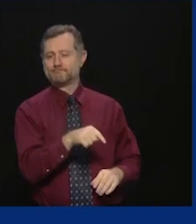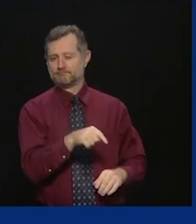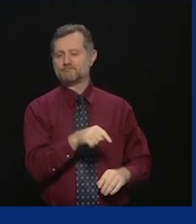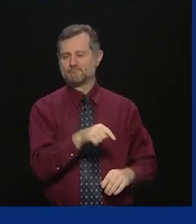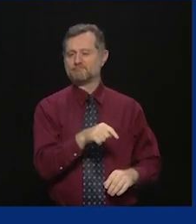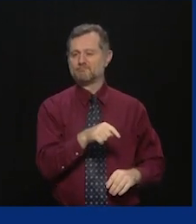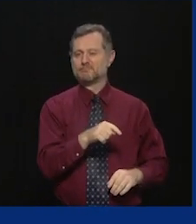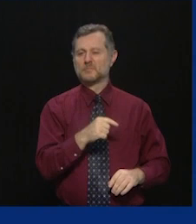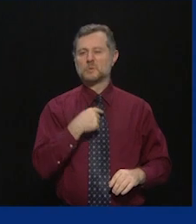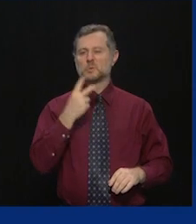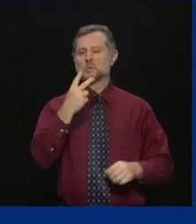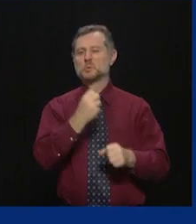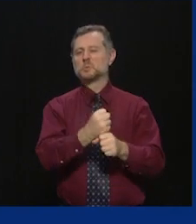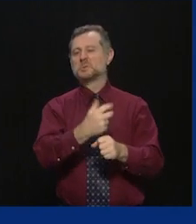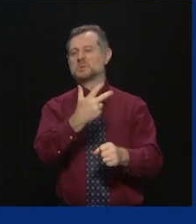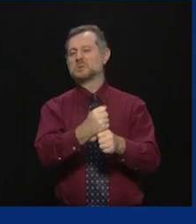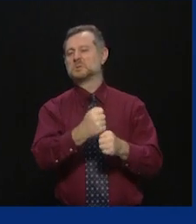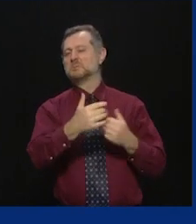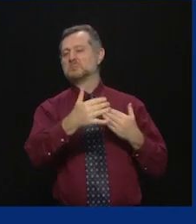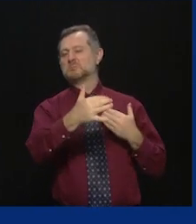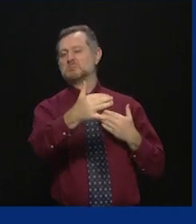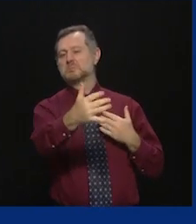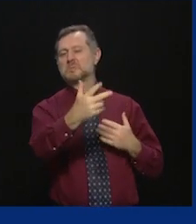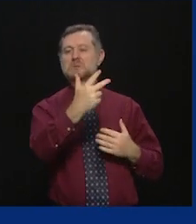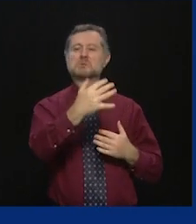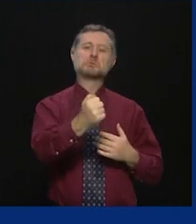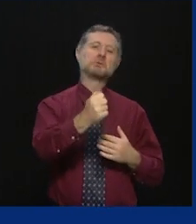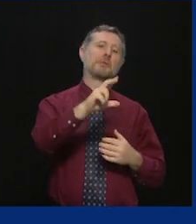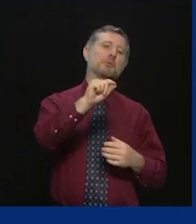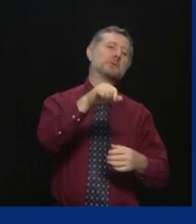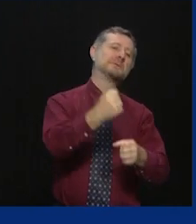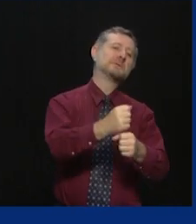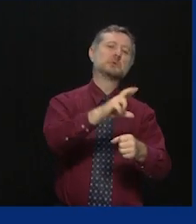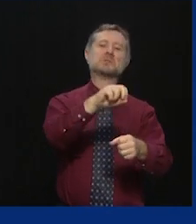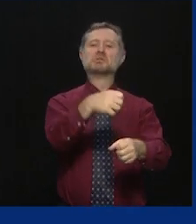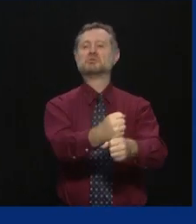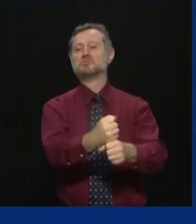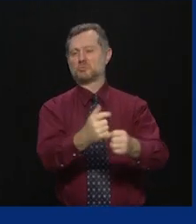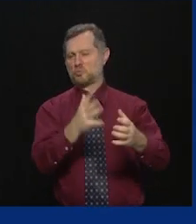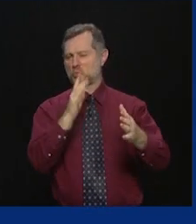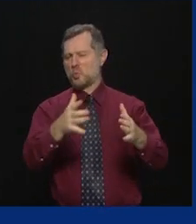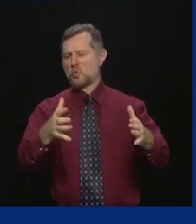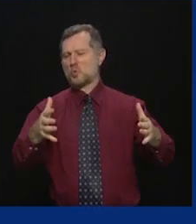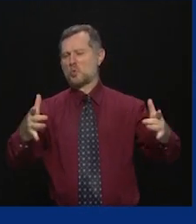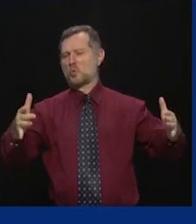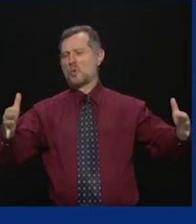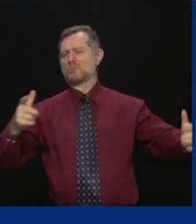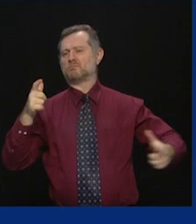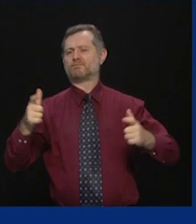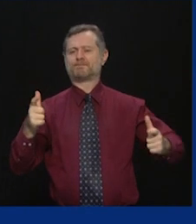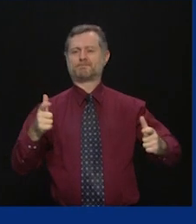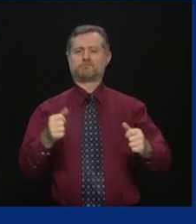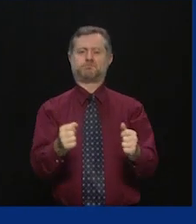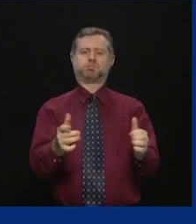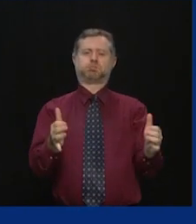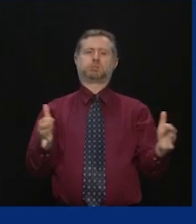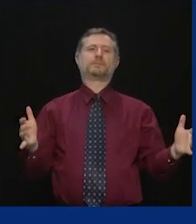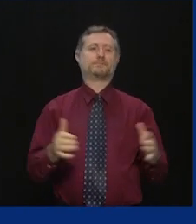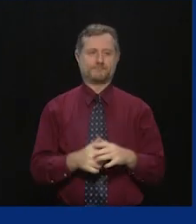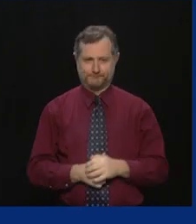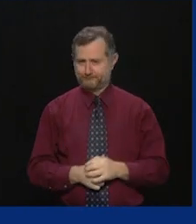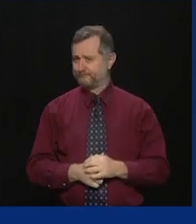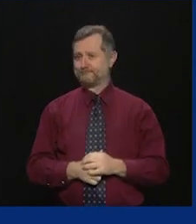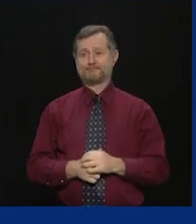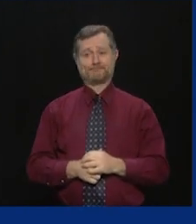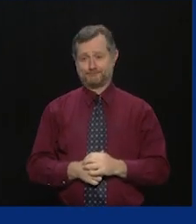5, 10, 20, 30 years down the road. It makes a huge, huge difference. It's gonna inspire more confidence, and I think the mayor said, the